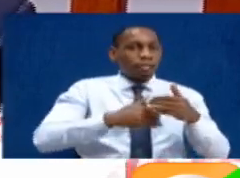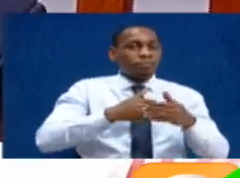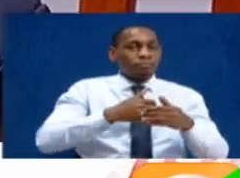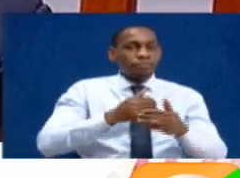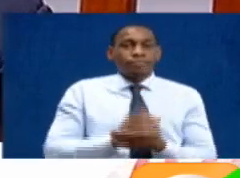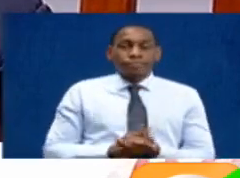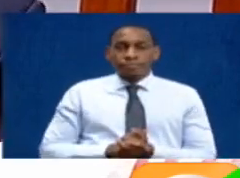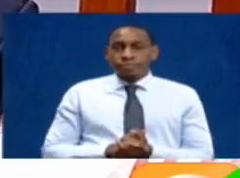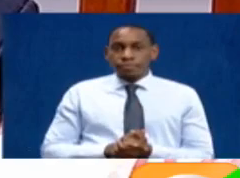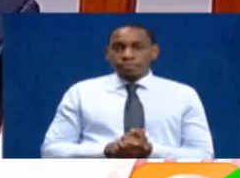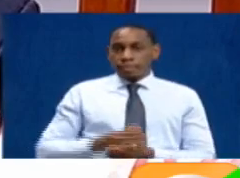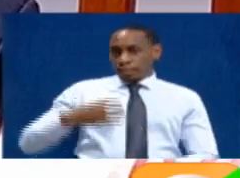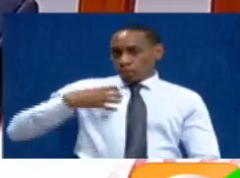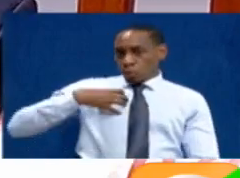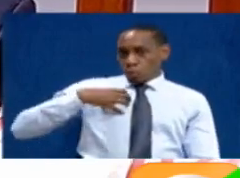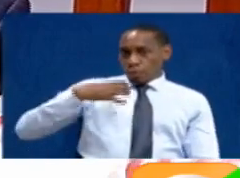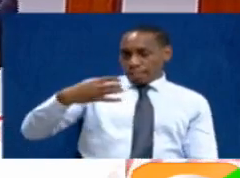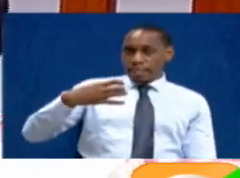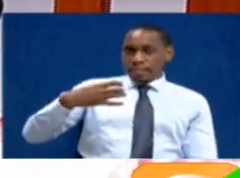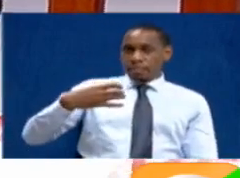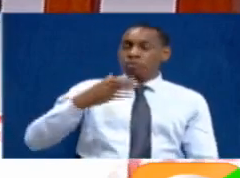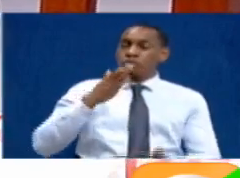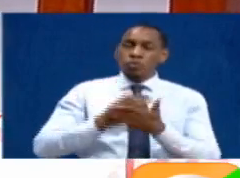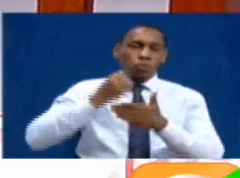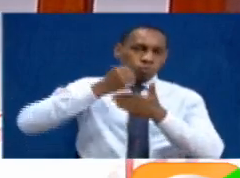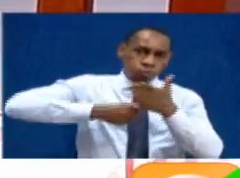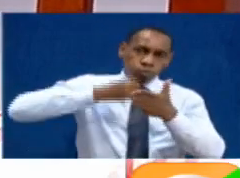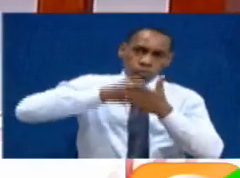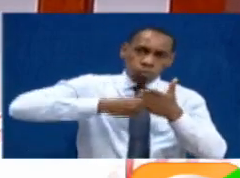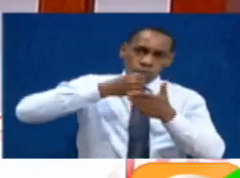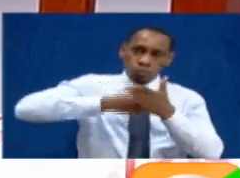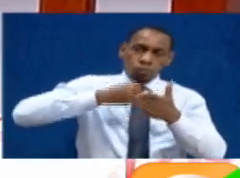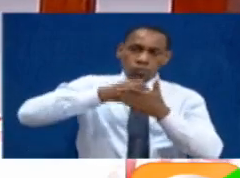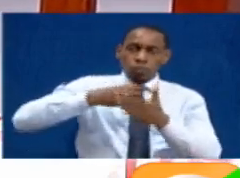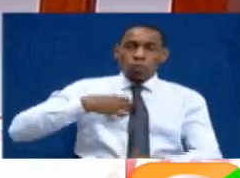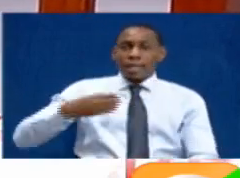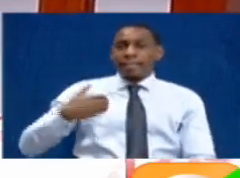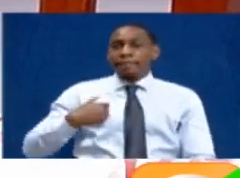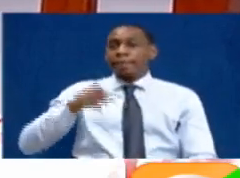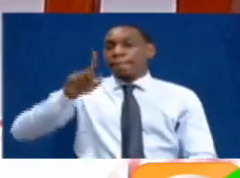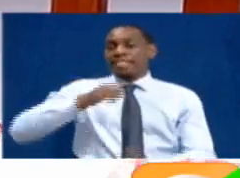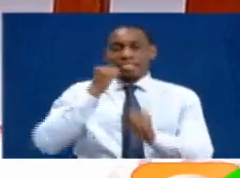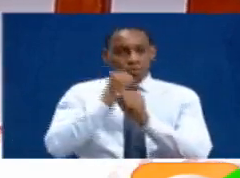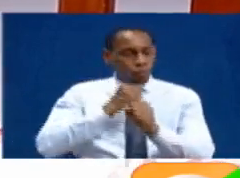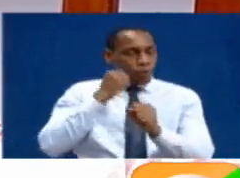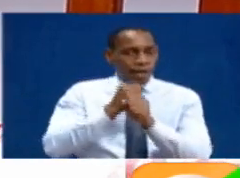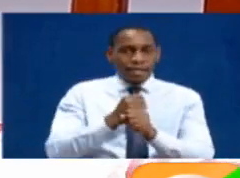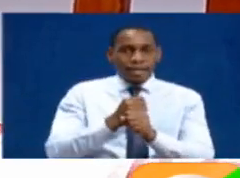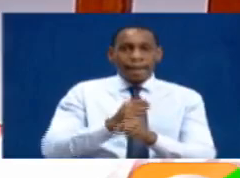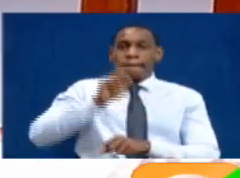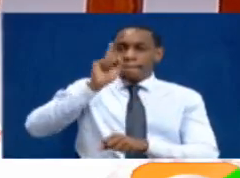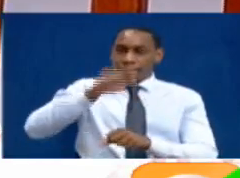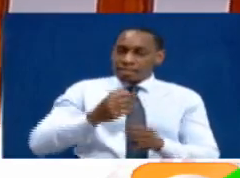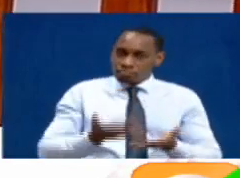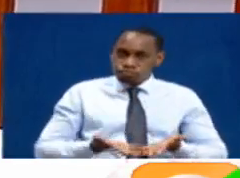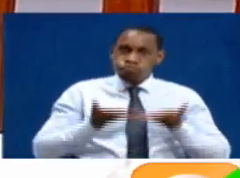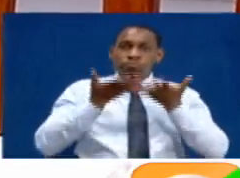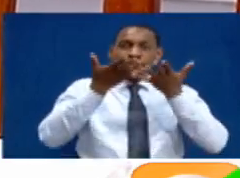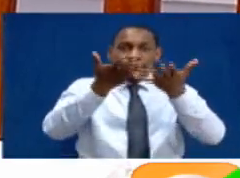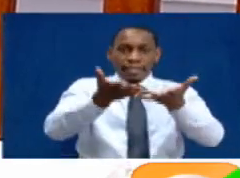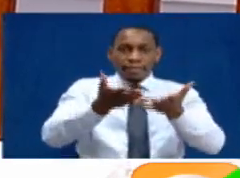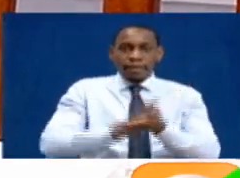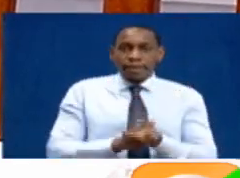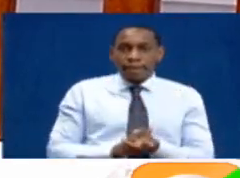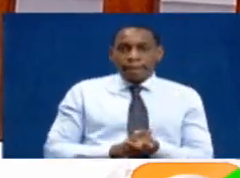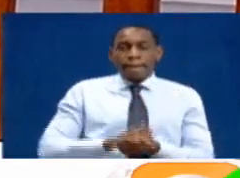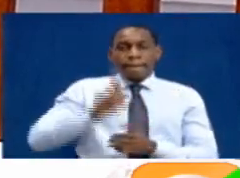working. Riches, you toil to be a rich person. You work for it. You must deliver. You